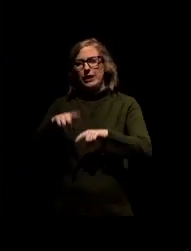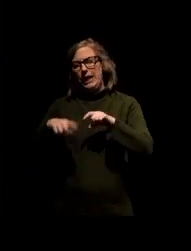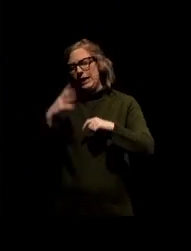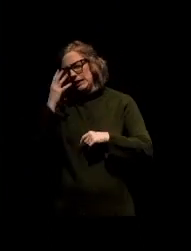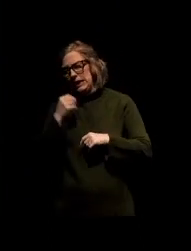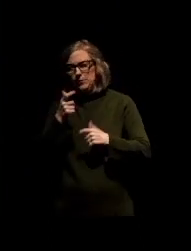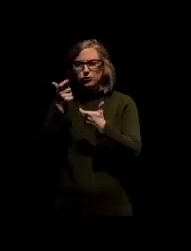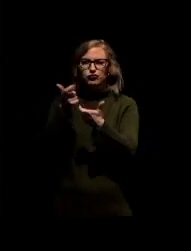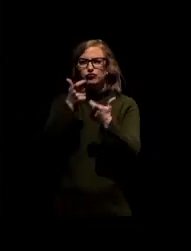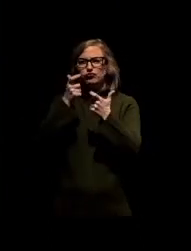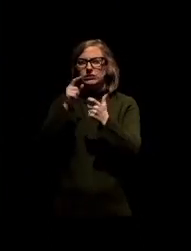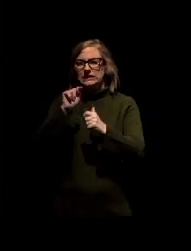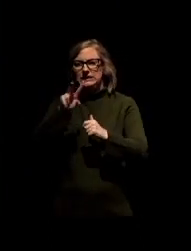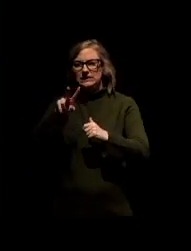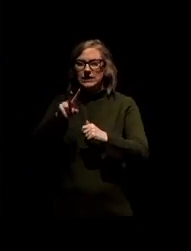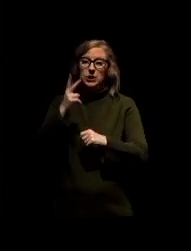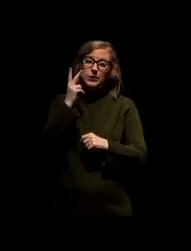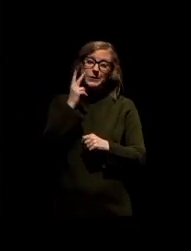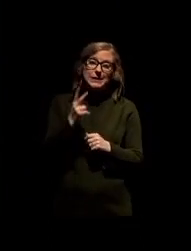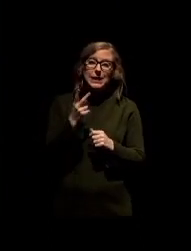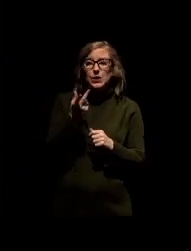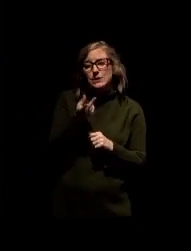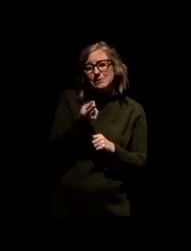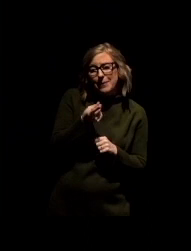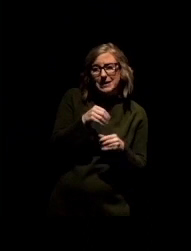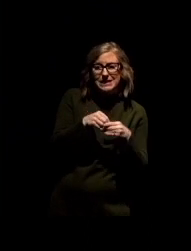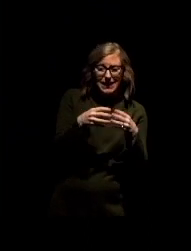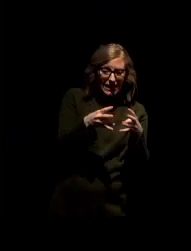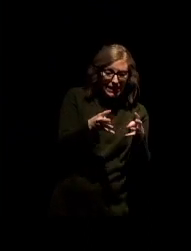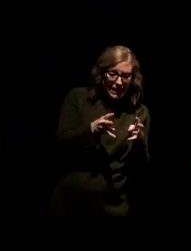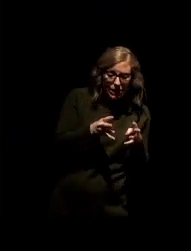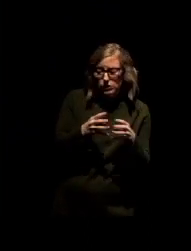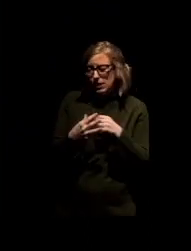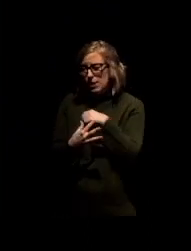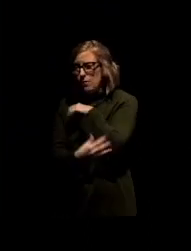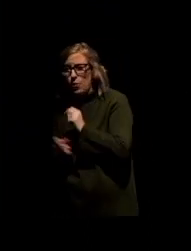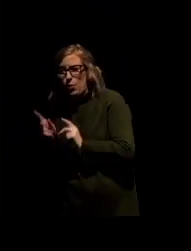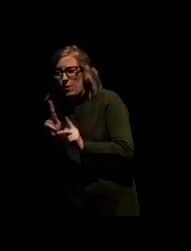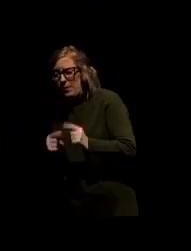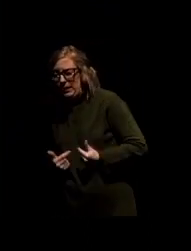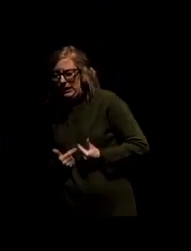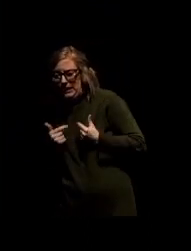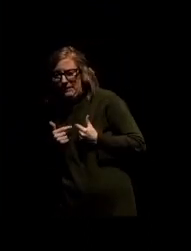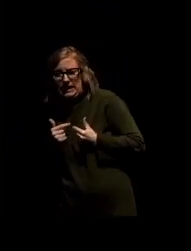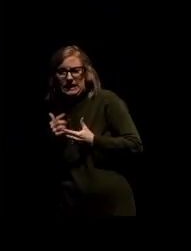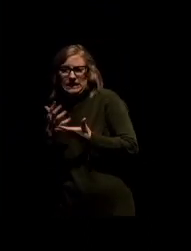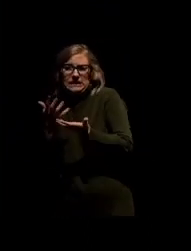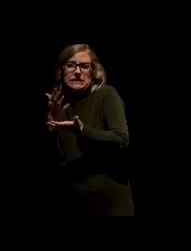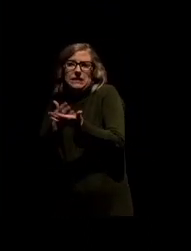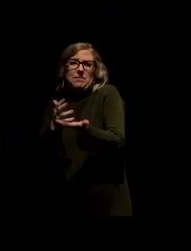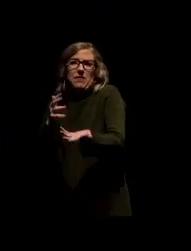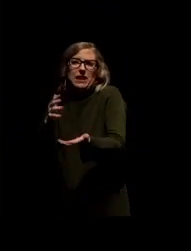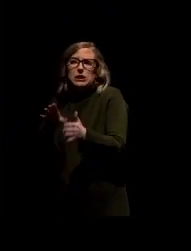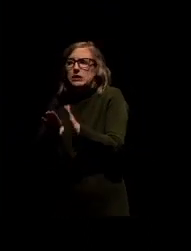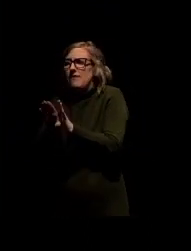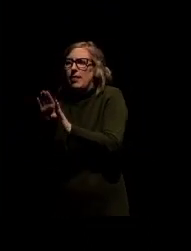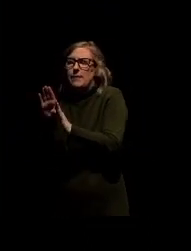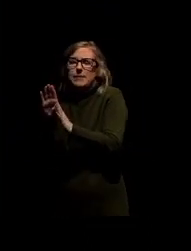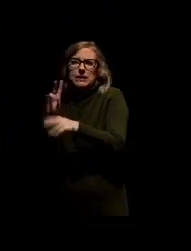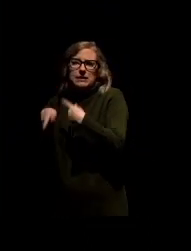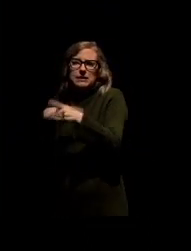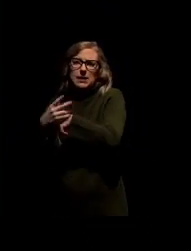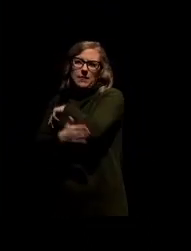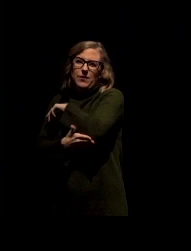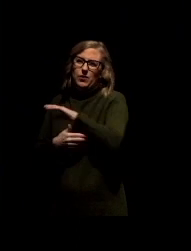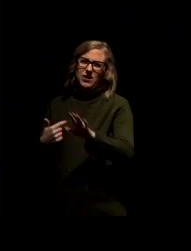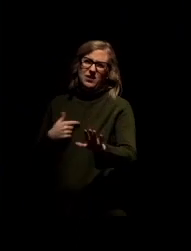sleep. You see the puppies in the cages and then you see the poor people living in some, you know, third world or developing country. Sorry, we